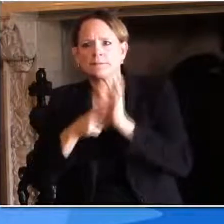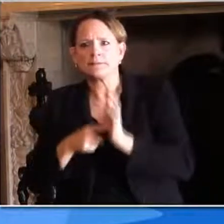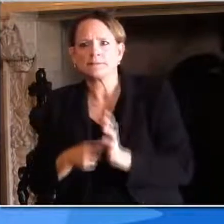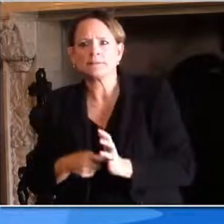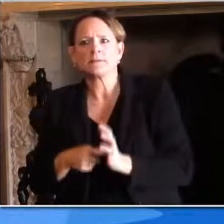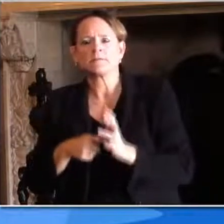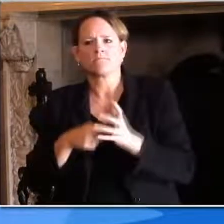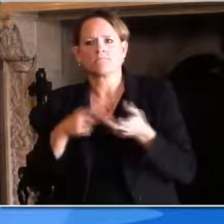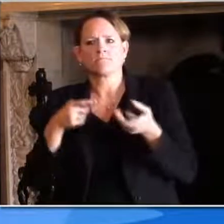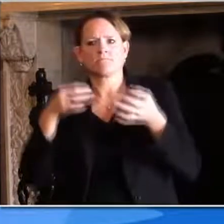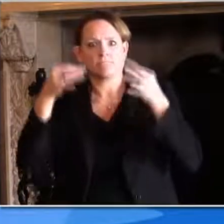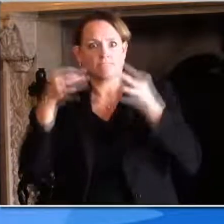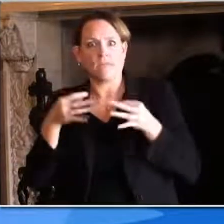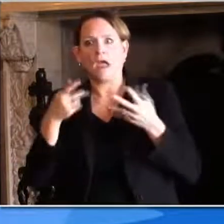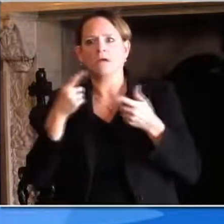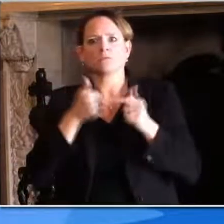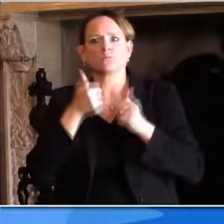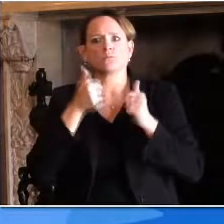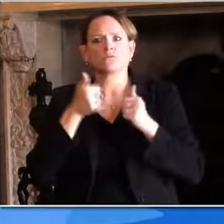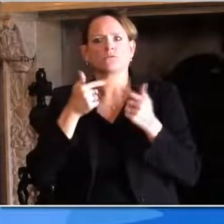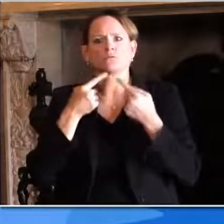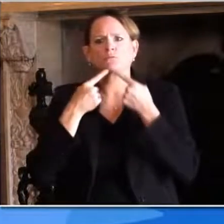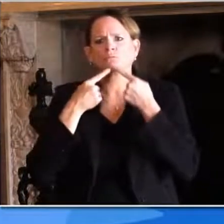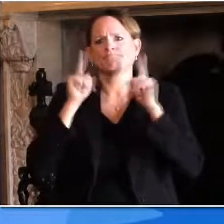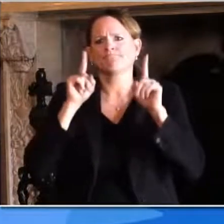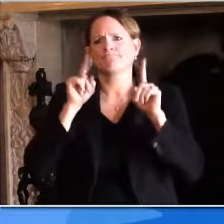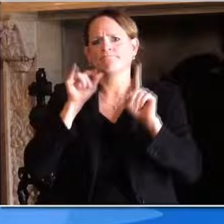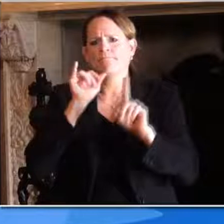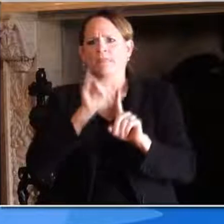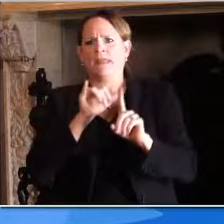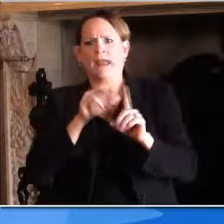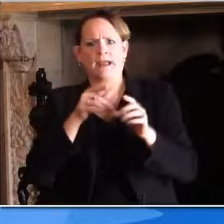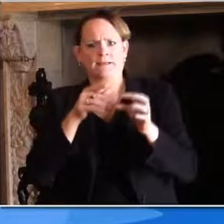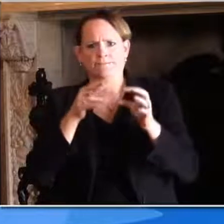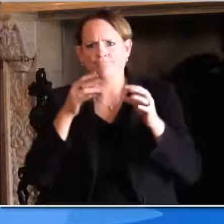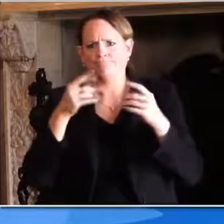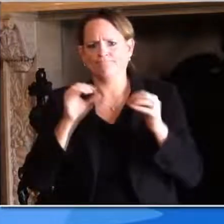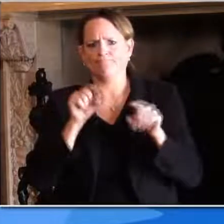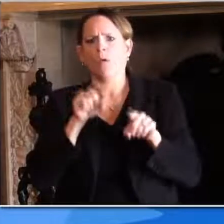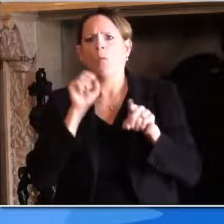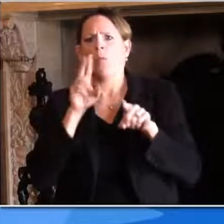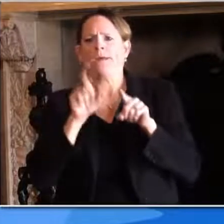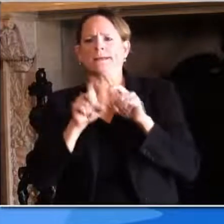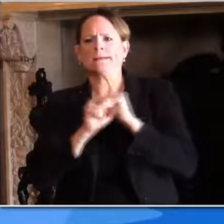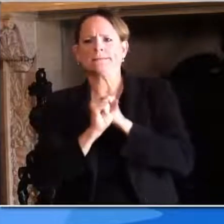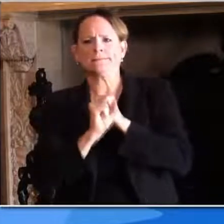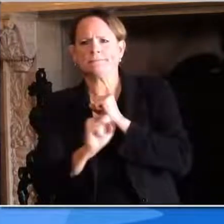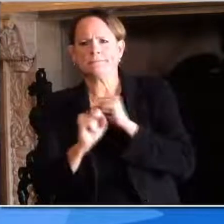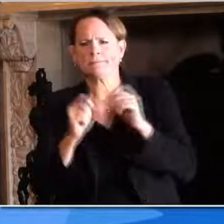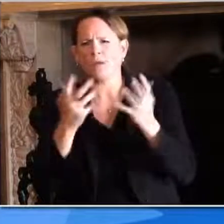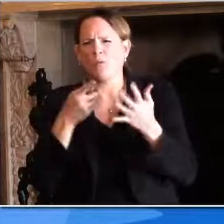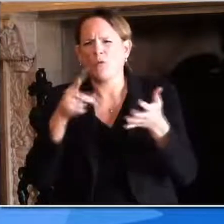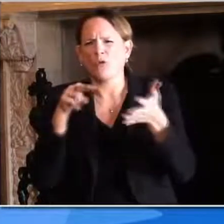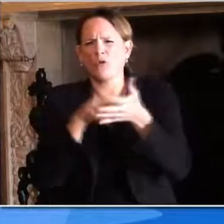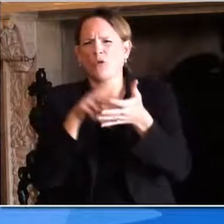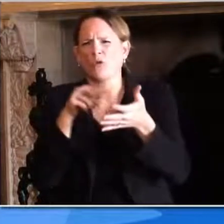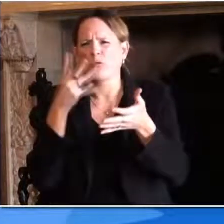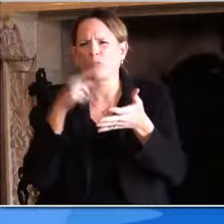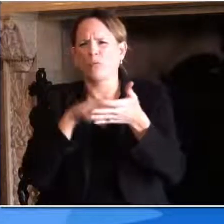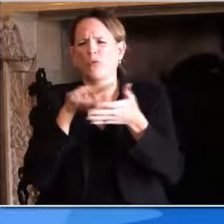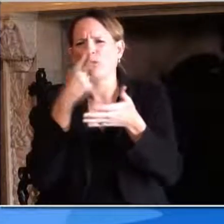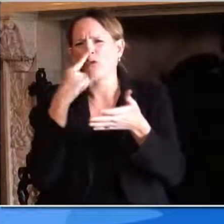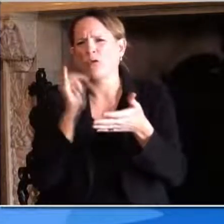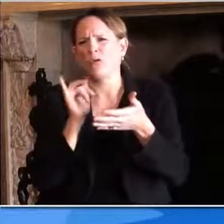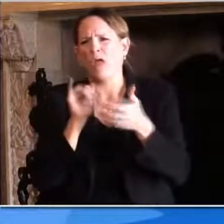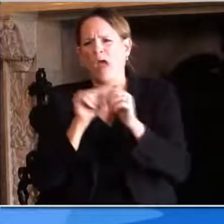needs to be extended. So, for example, rather than just saying the curve has been flattened, is there a